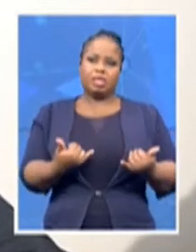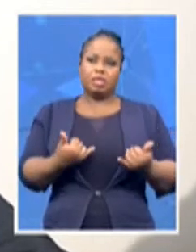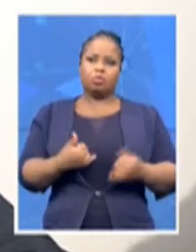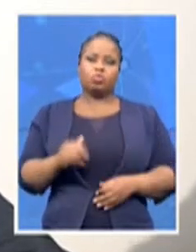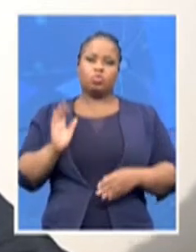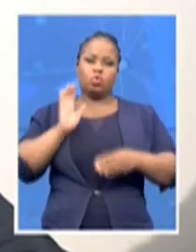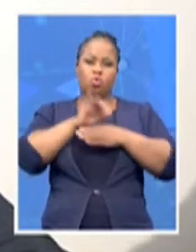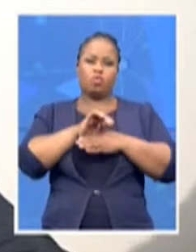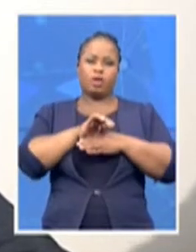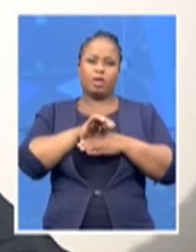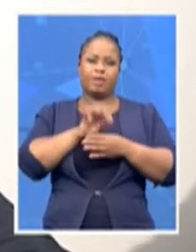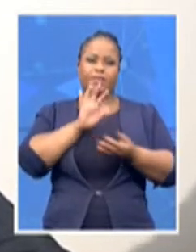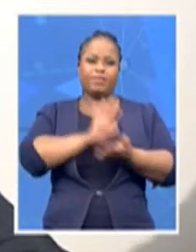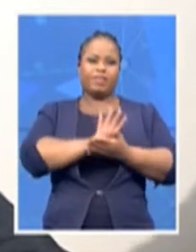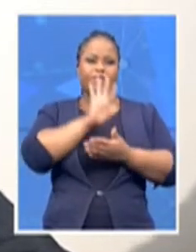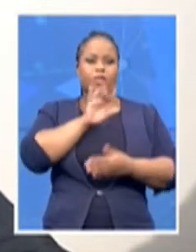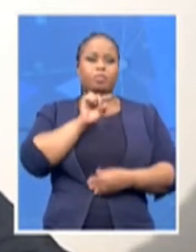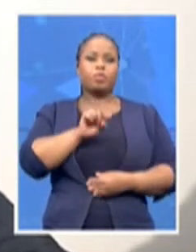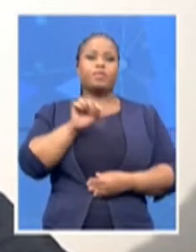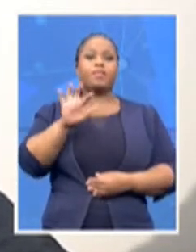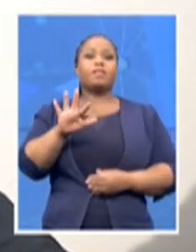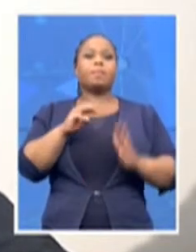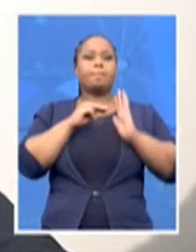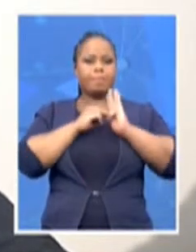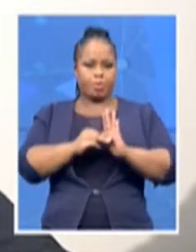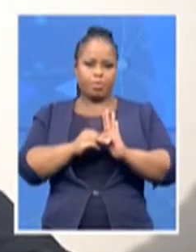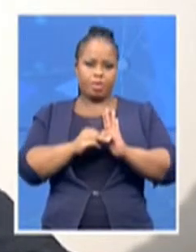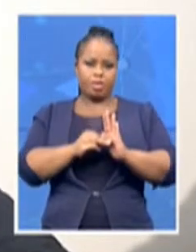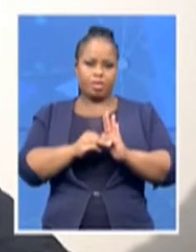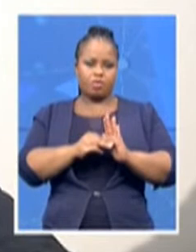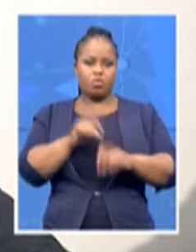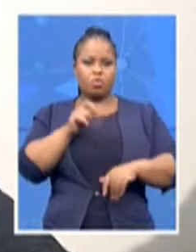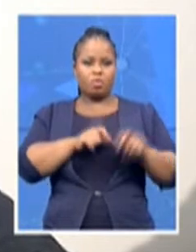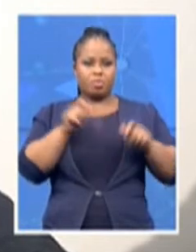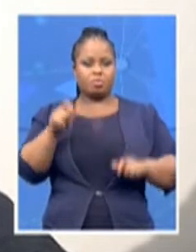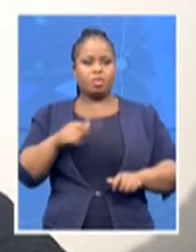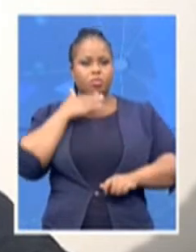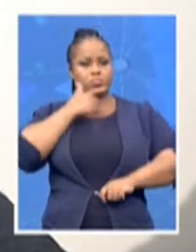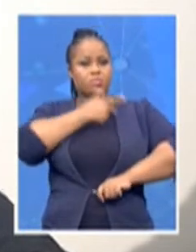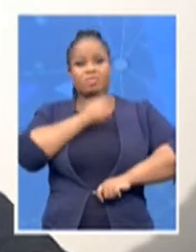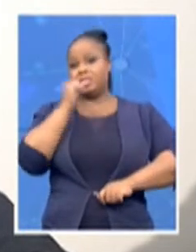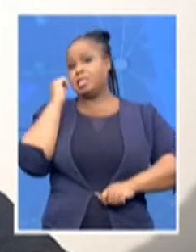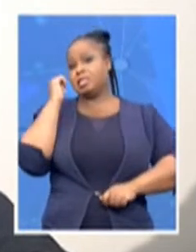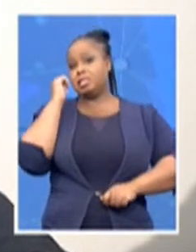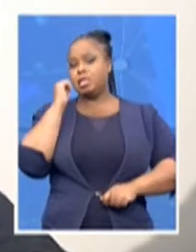15.5 million of doses. As of yesterday, we're at